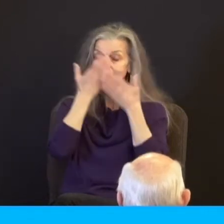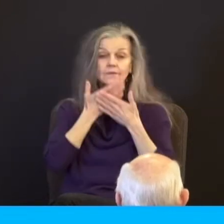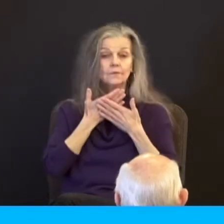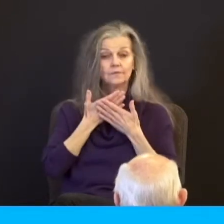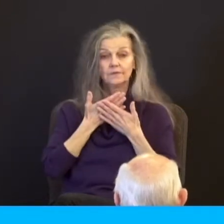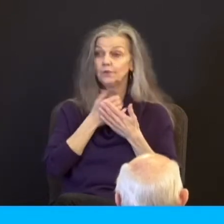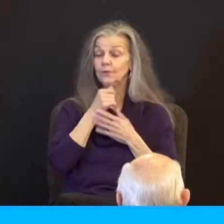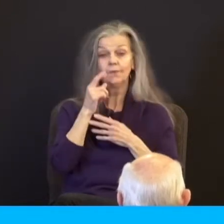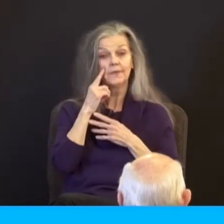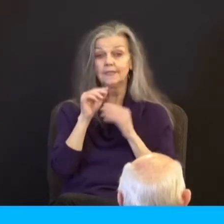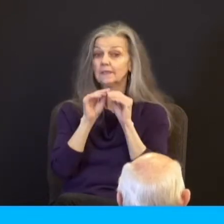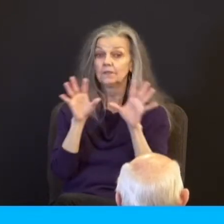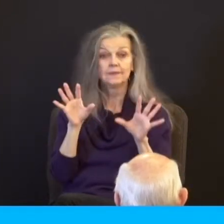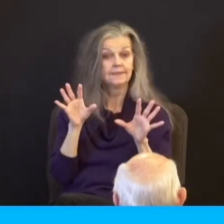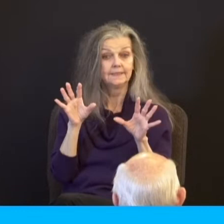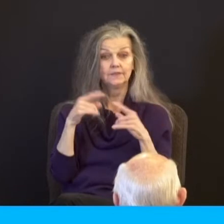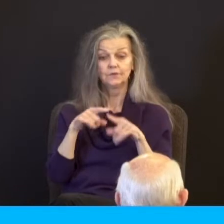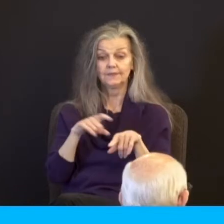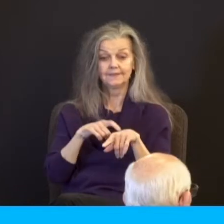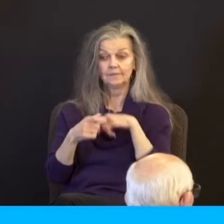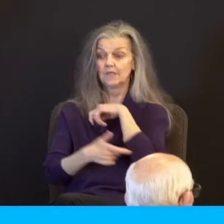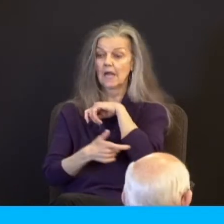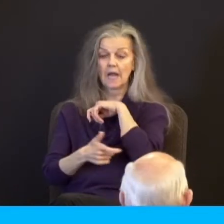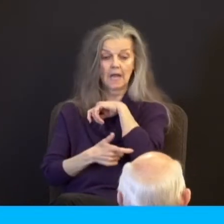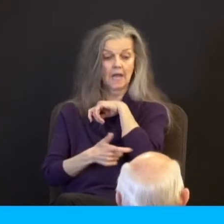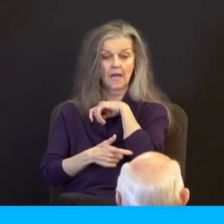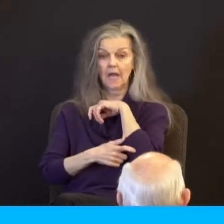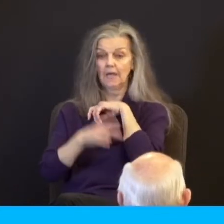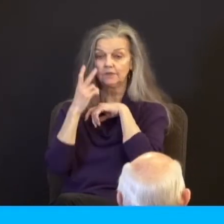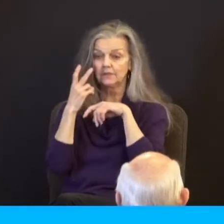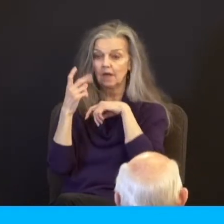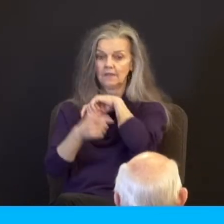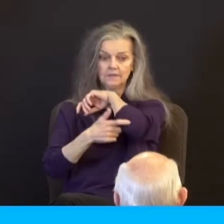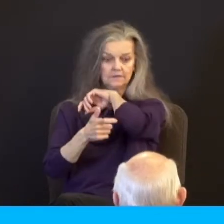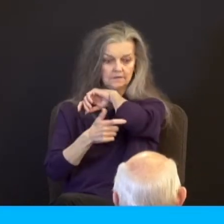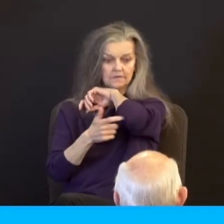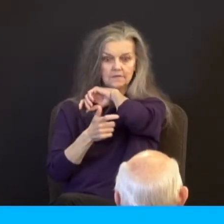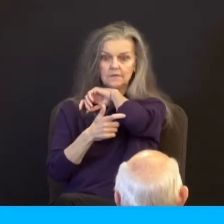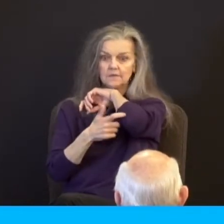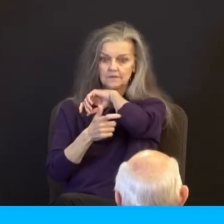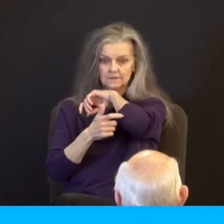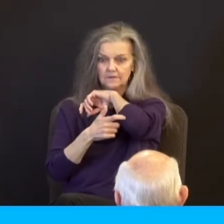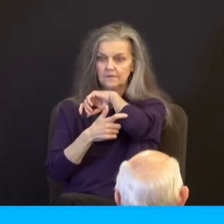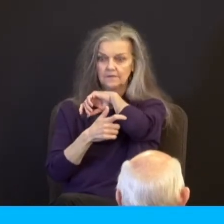you don't think clearly in the time of great temptation. All you see is the temptation.